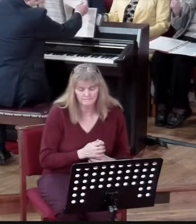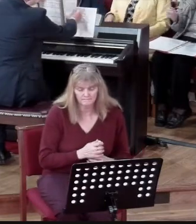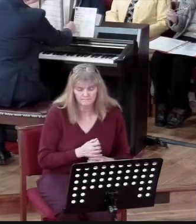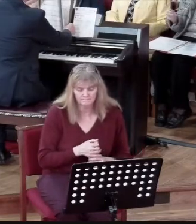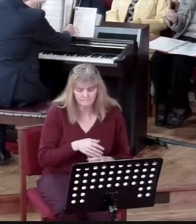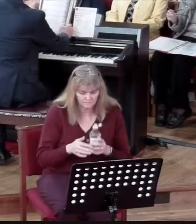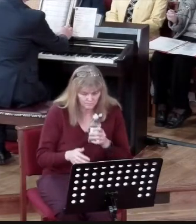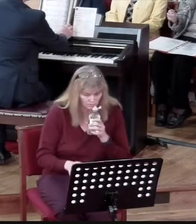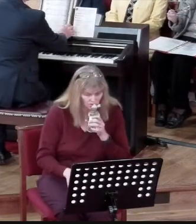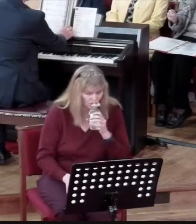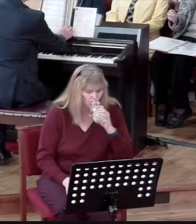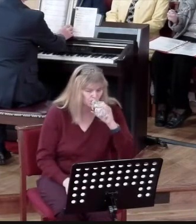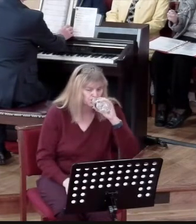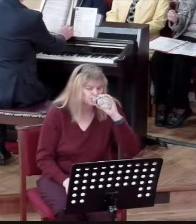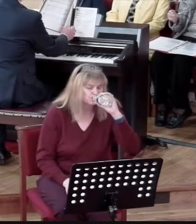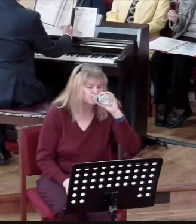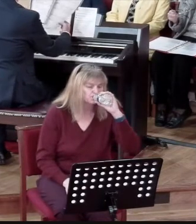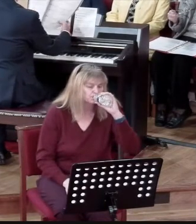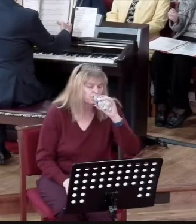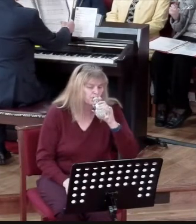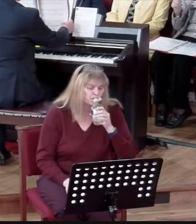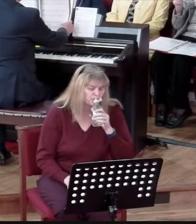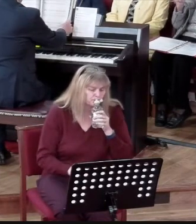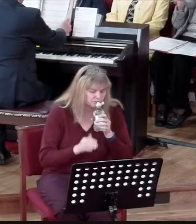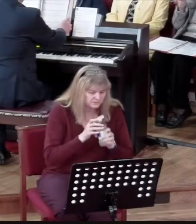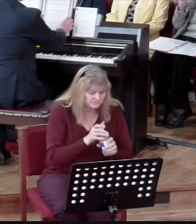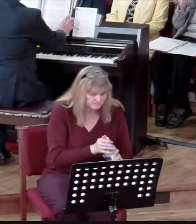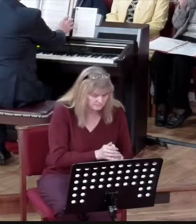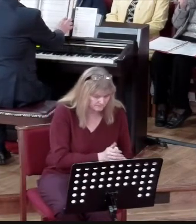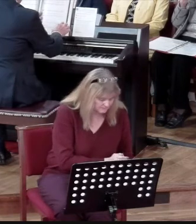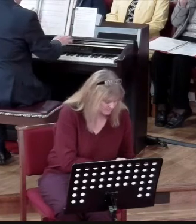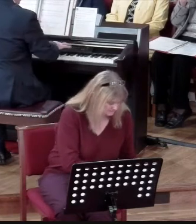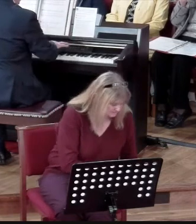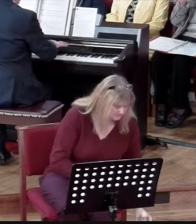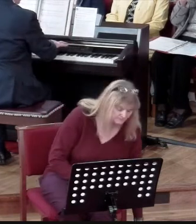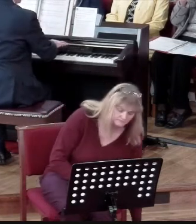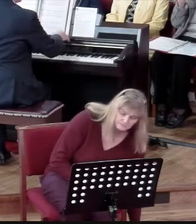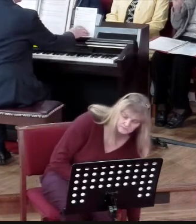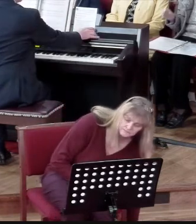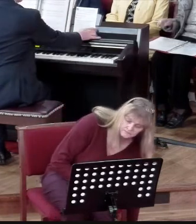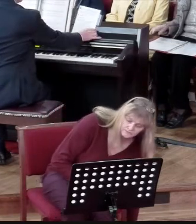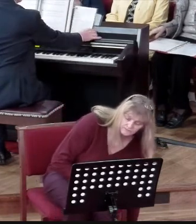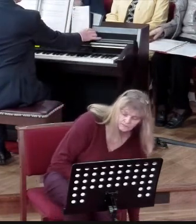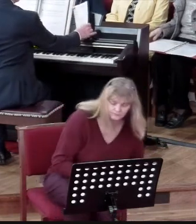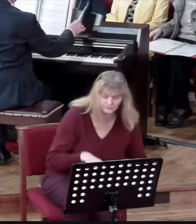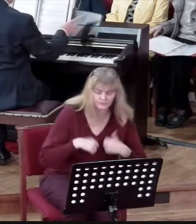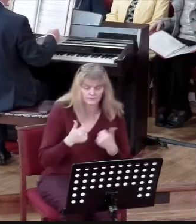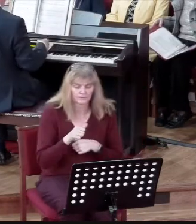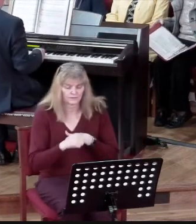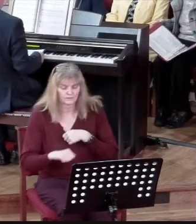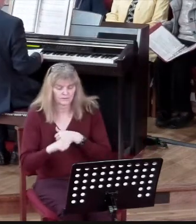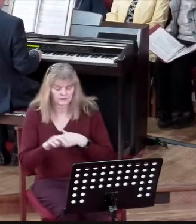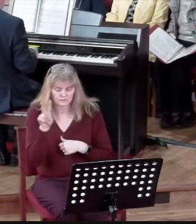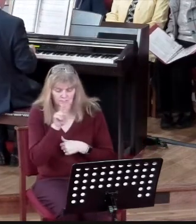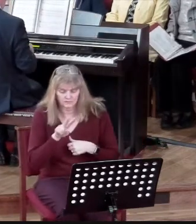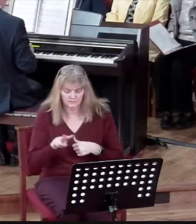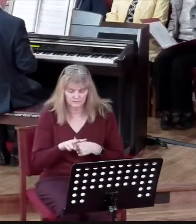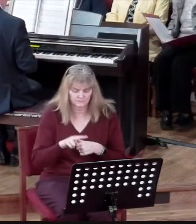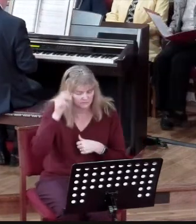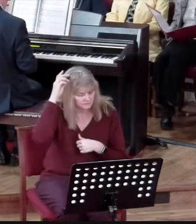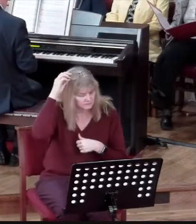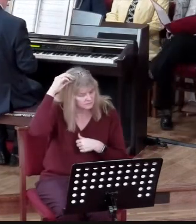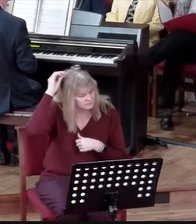This morning's reading is taken from the Gospel of John, chapter 21, and the first 14 verses, and it's entitled Jesus and